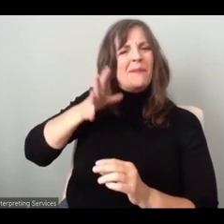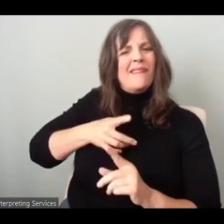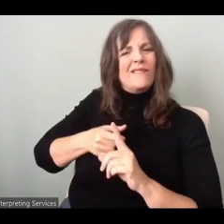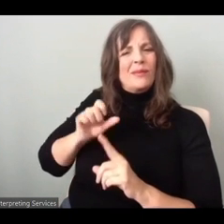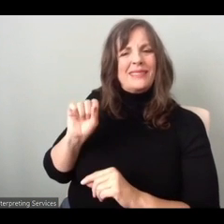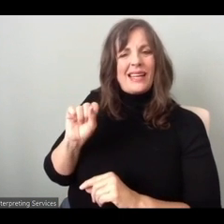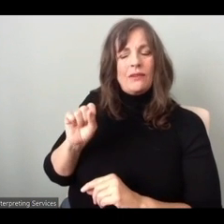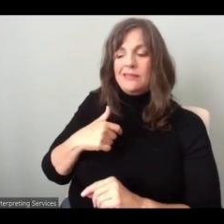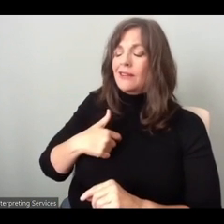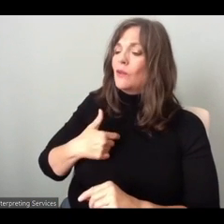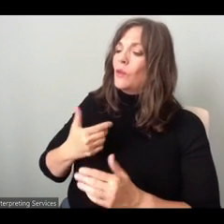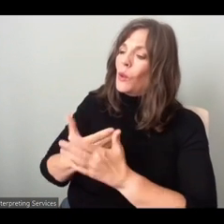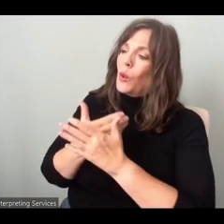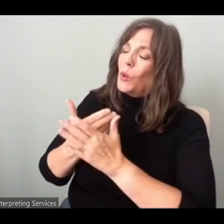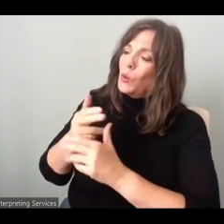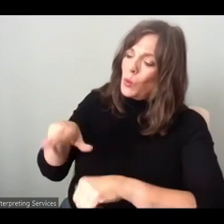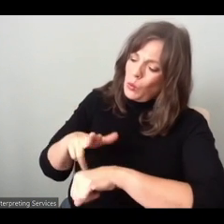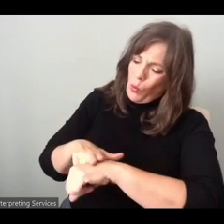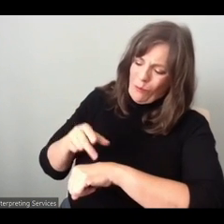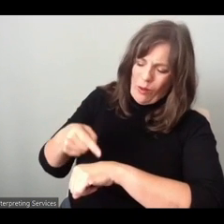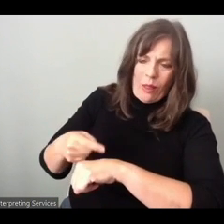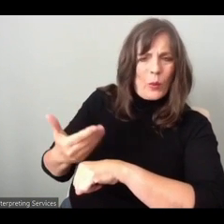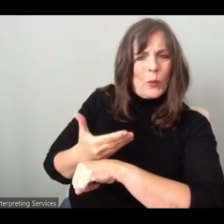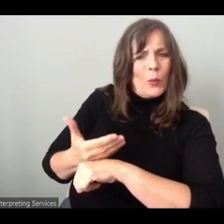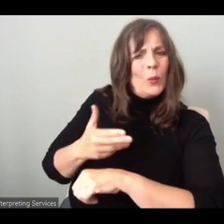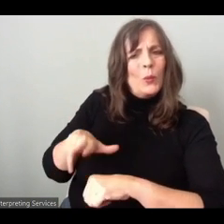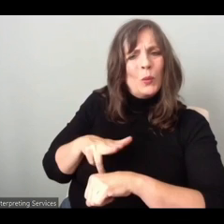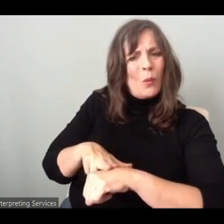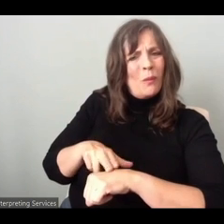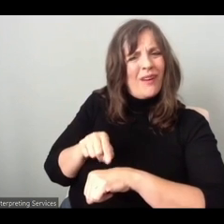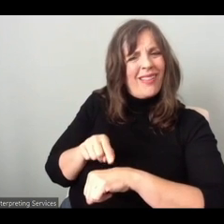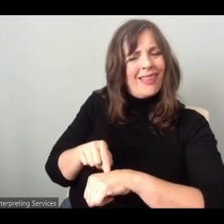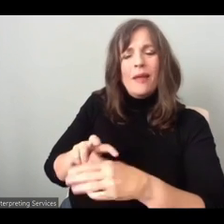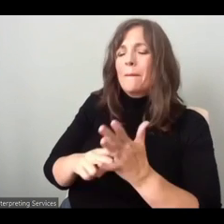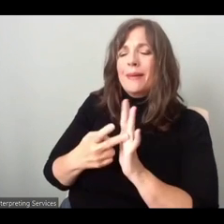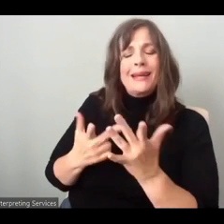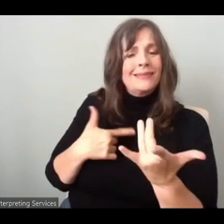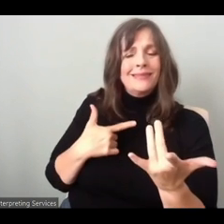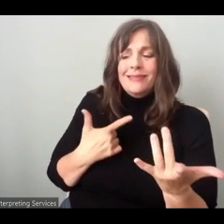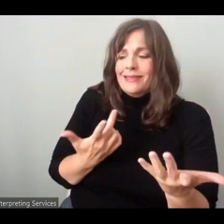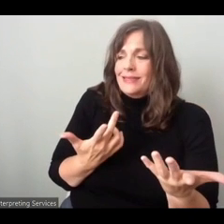really drive folks back out into community